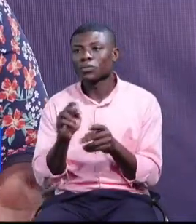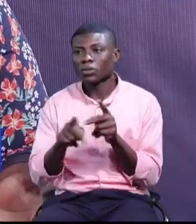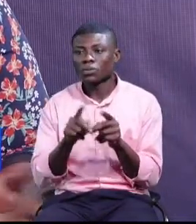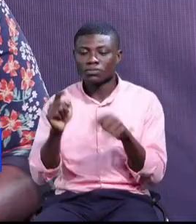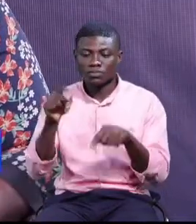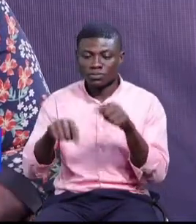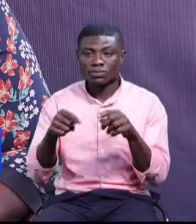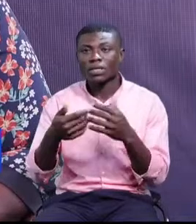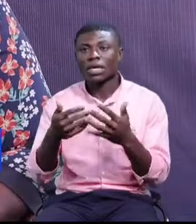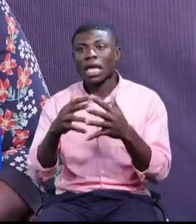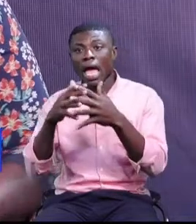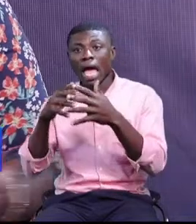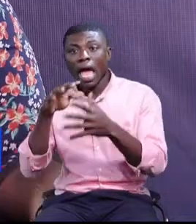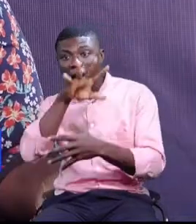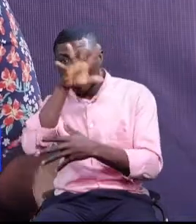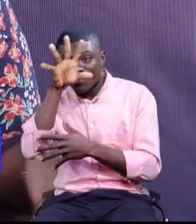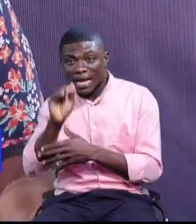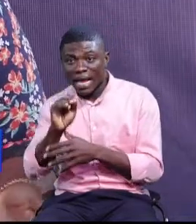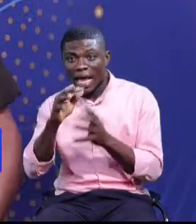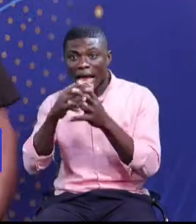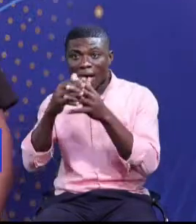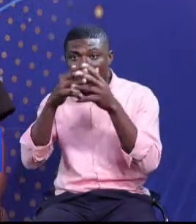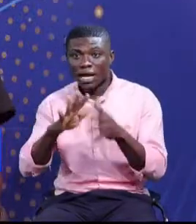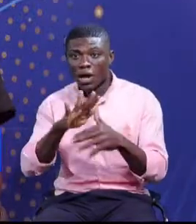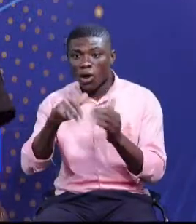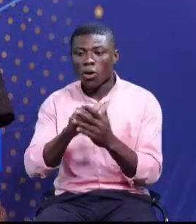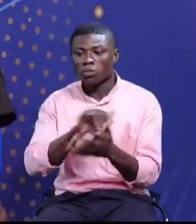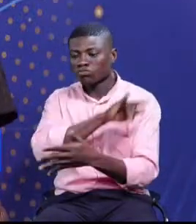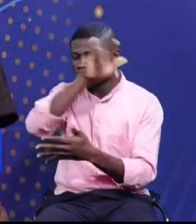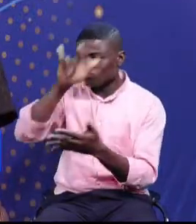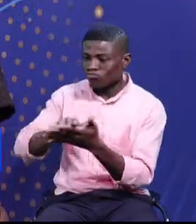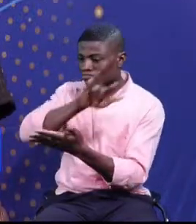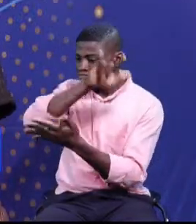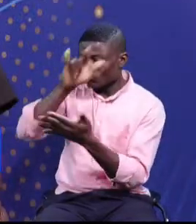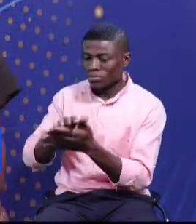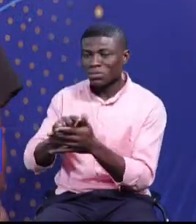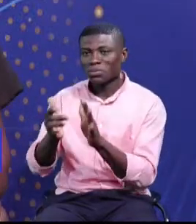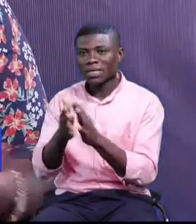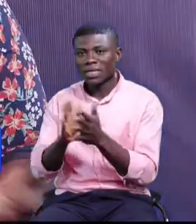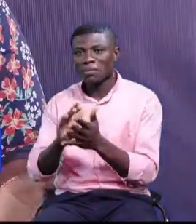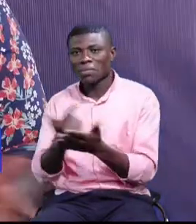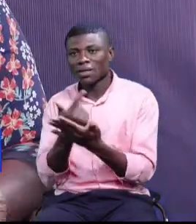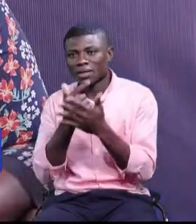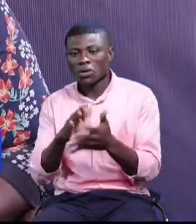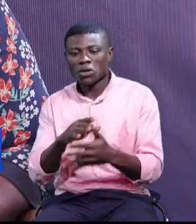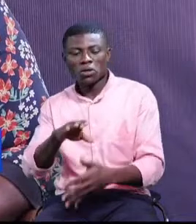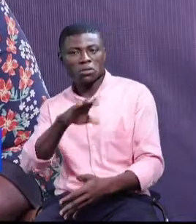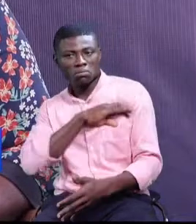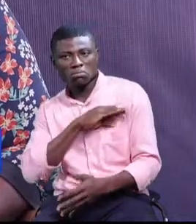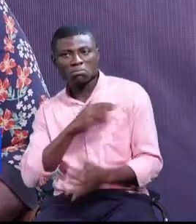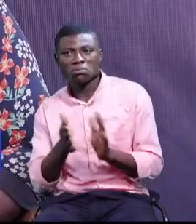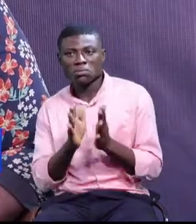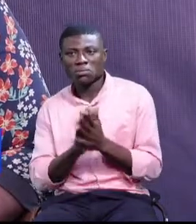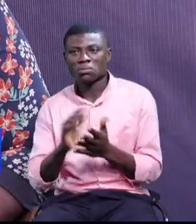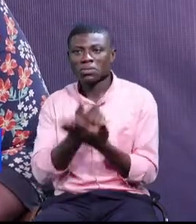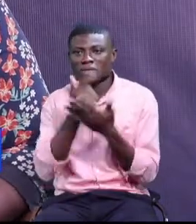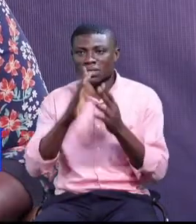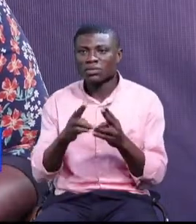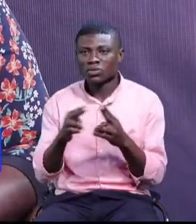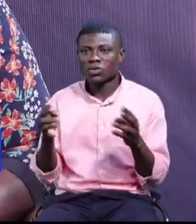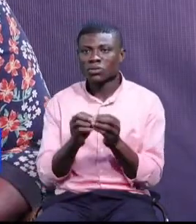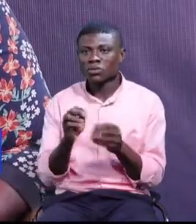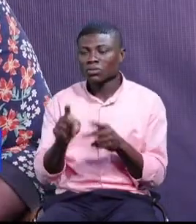Yeah. And African Americans are now and people Ghanaian have been citizens. in Ghana for that long, and now they naturalize and they become Ghanaians.